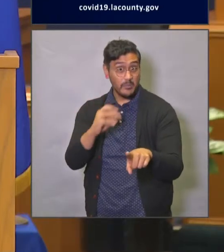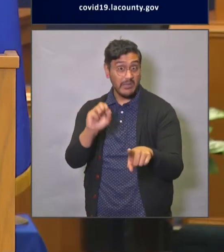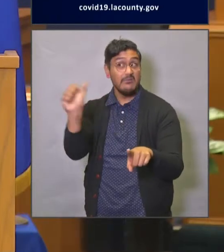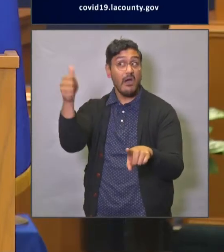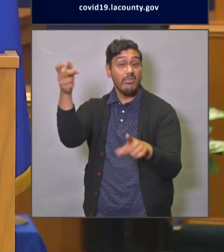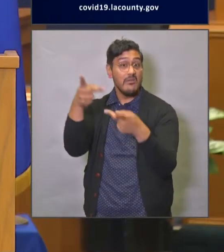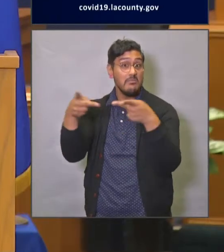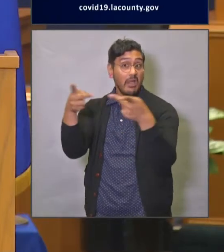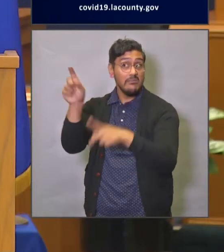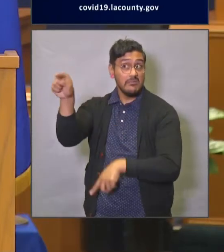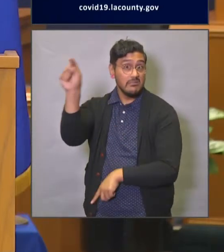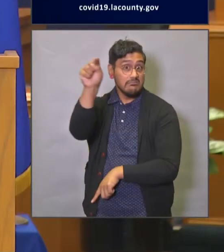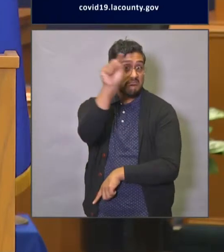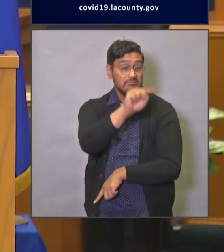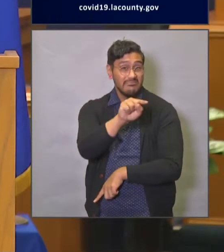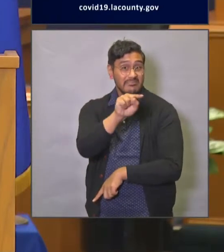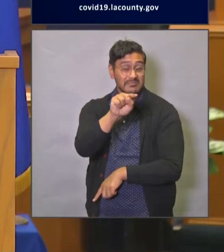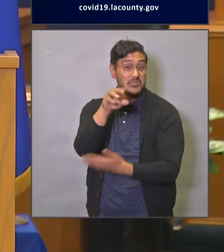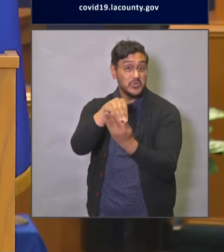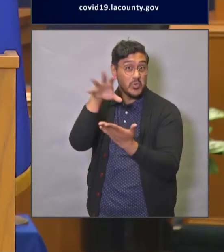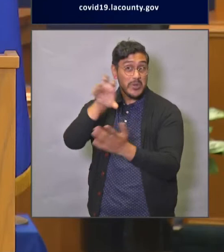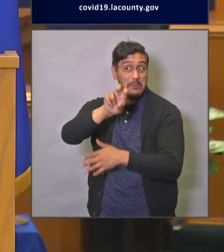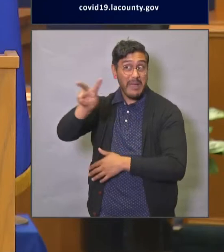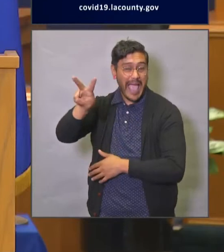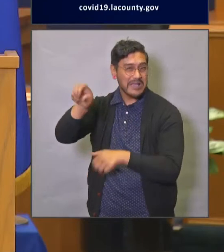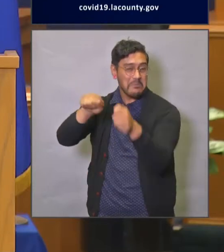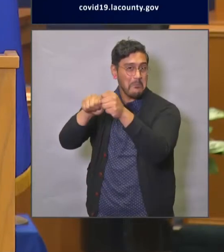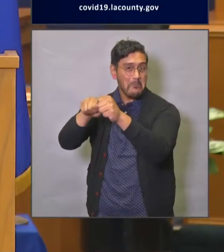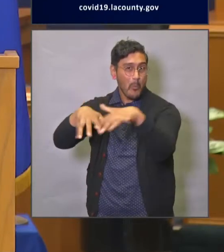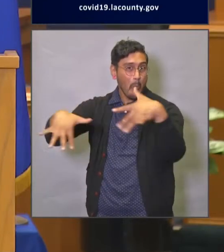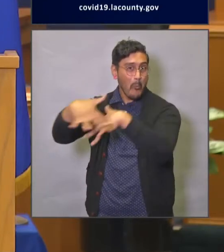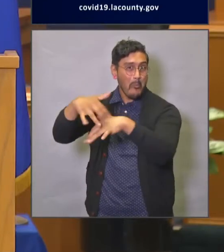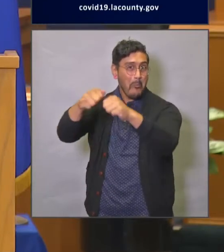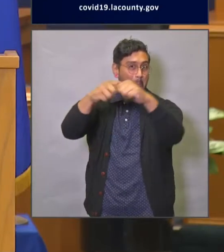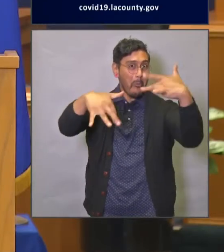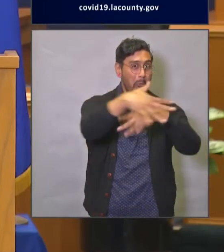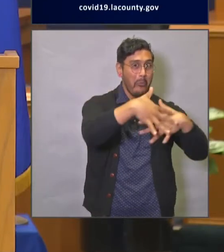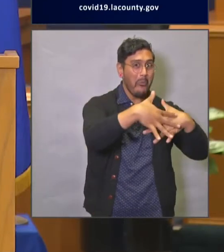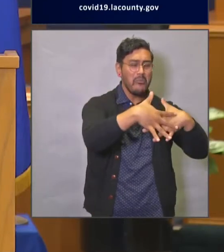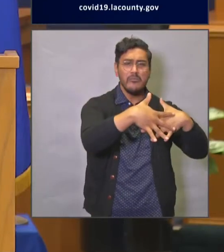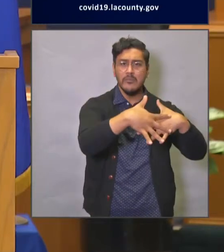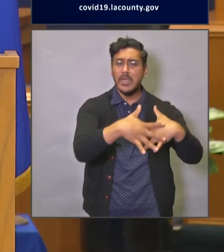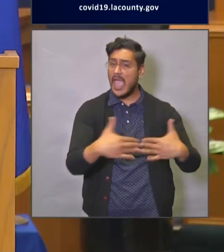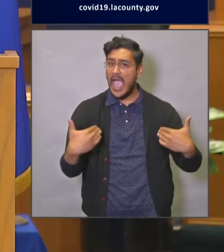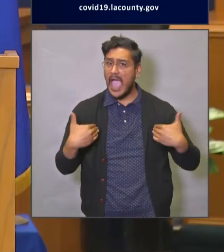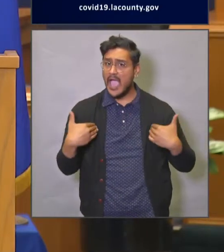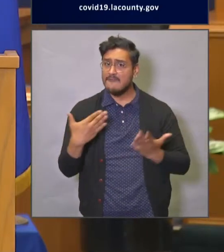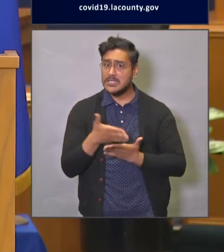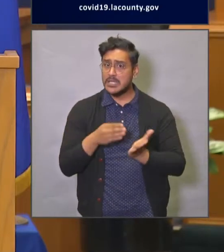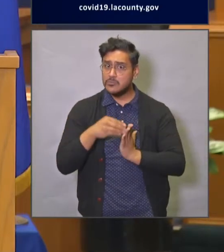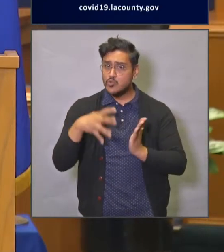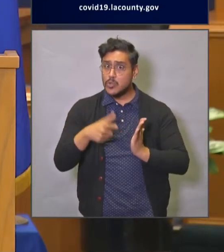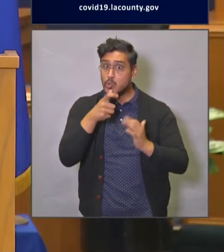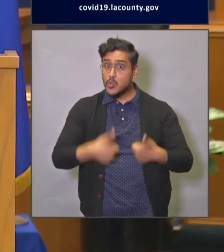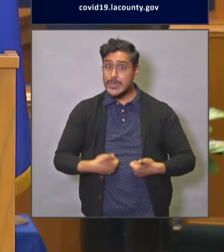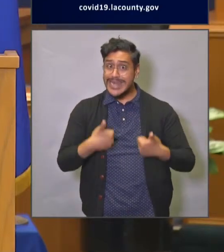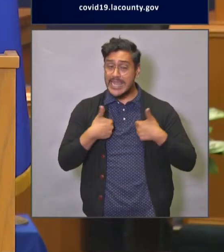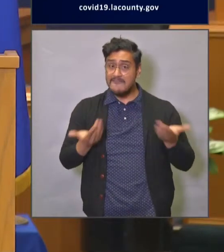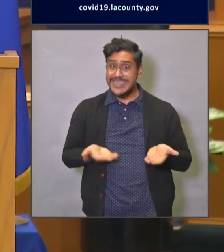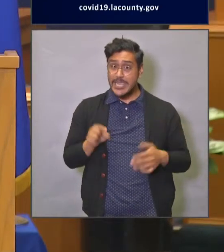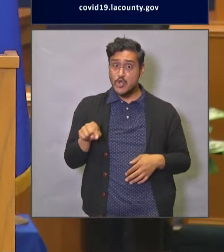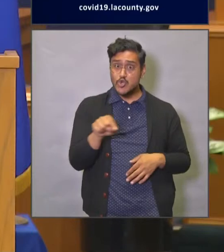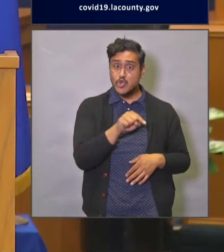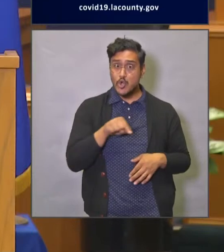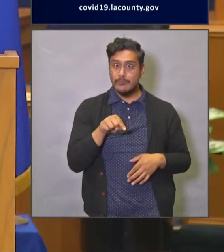coming back to the campuses. We do have some students who have been here all along and live in our neighborhoods, and a few students that